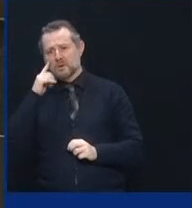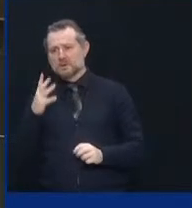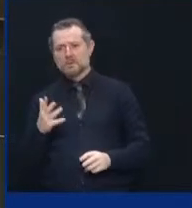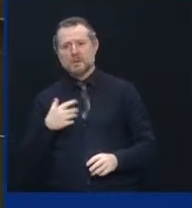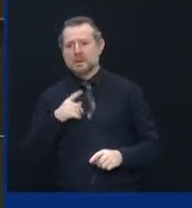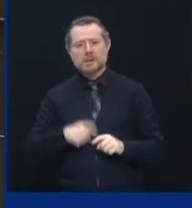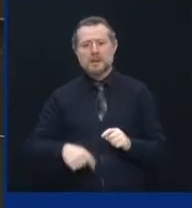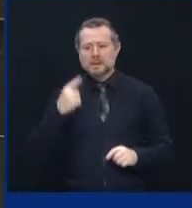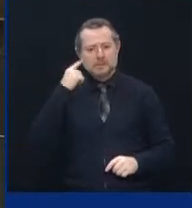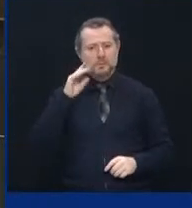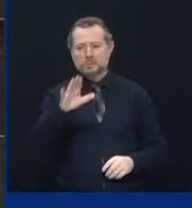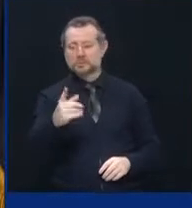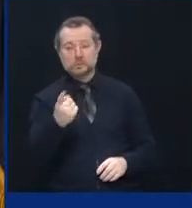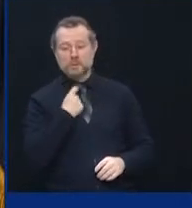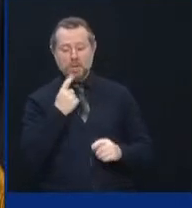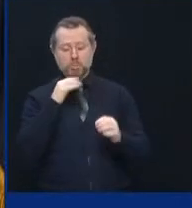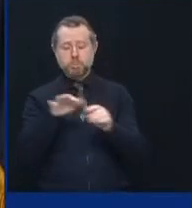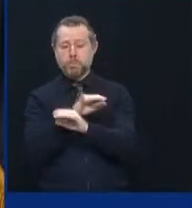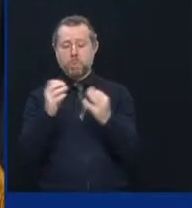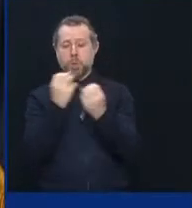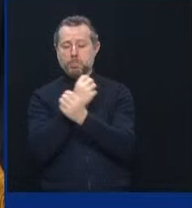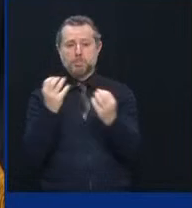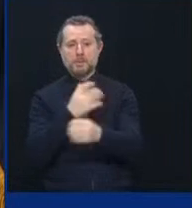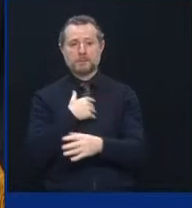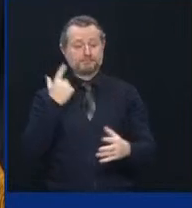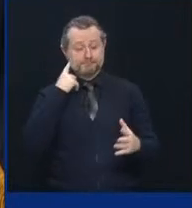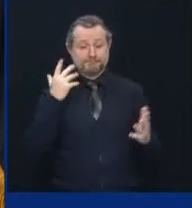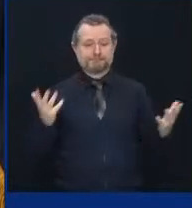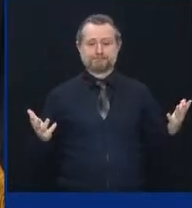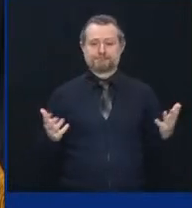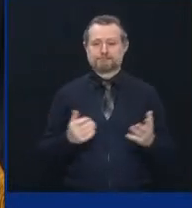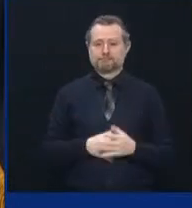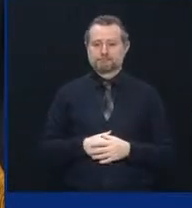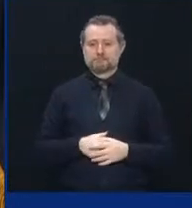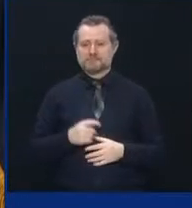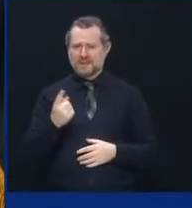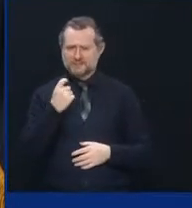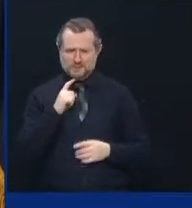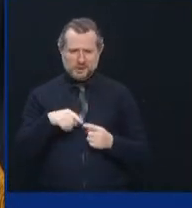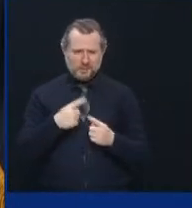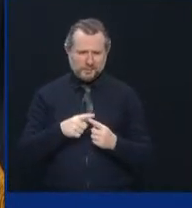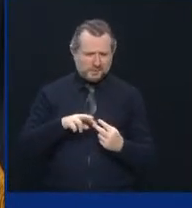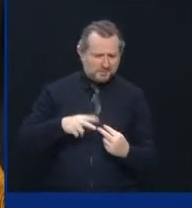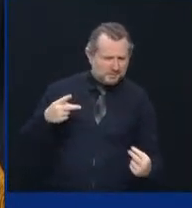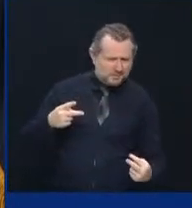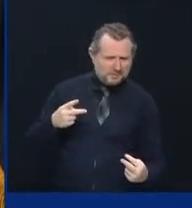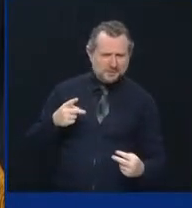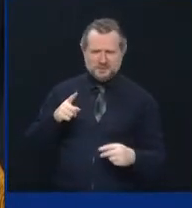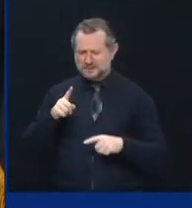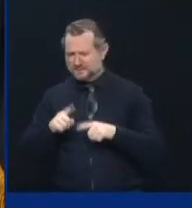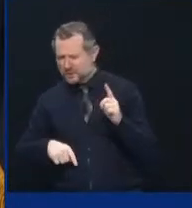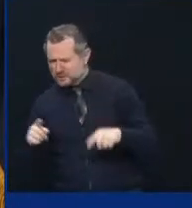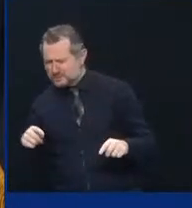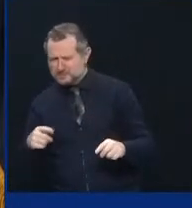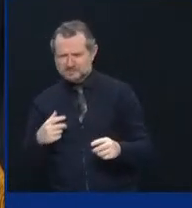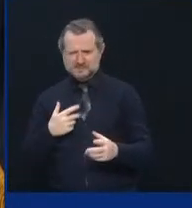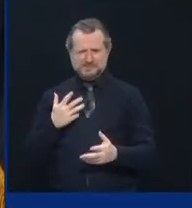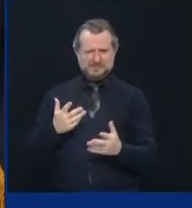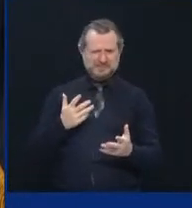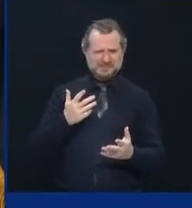hearing the question. I think the question is about the variants. Okay. Yes, I'm sorry. I'll kick my husband out of the